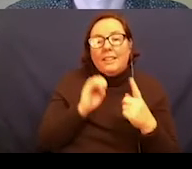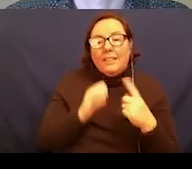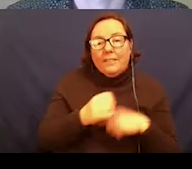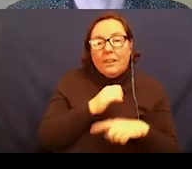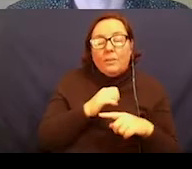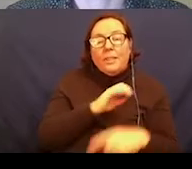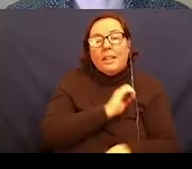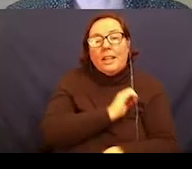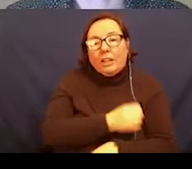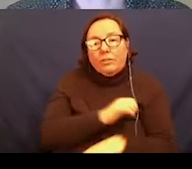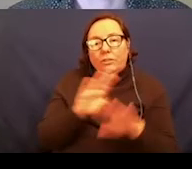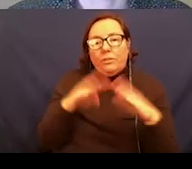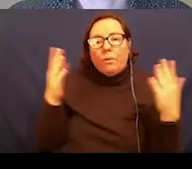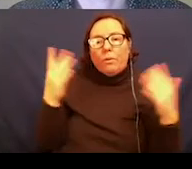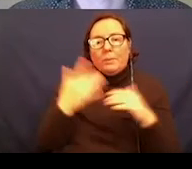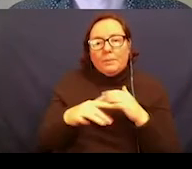Space.